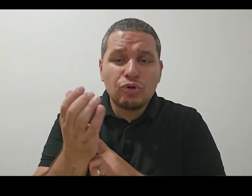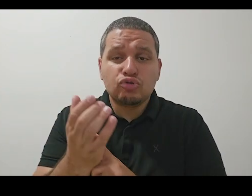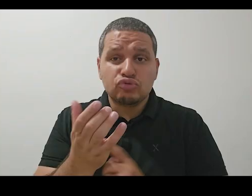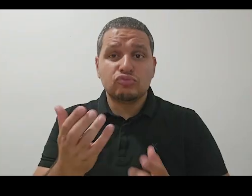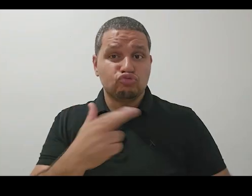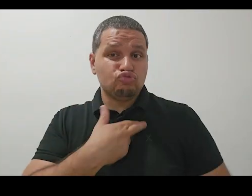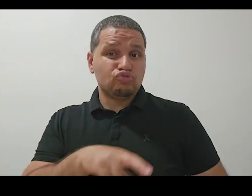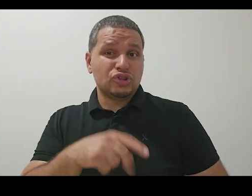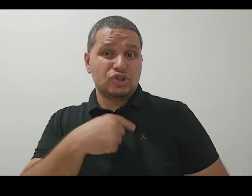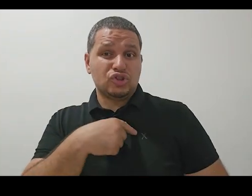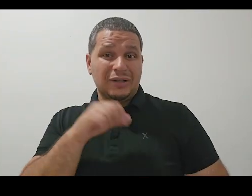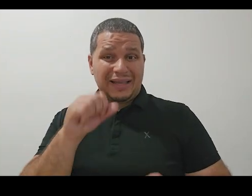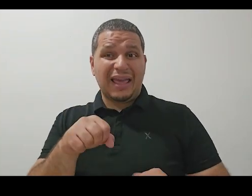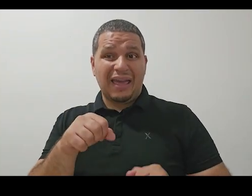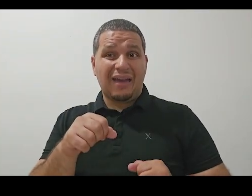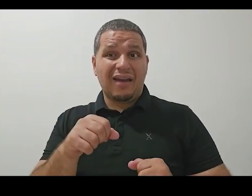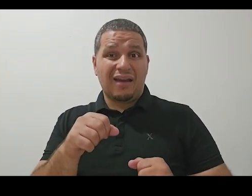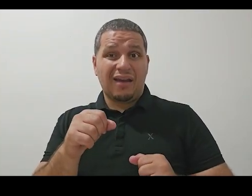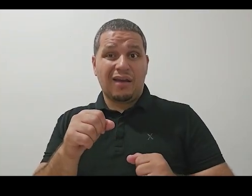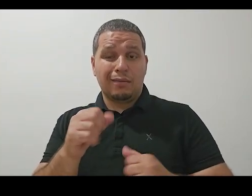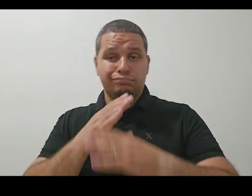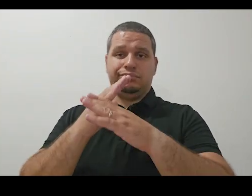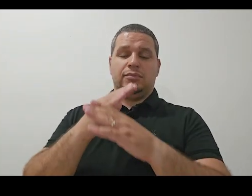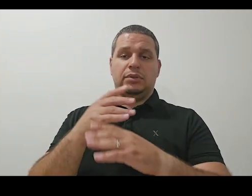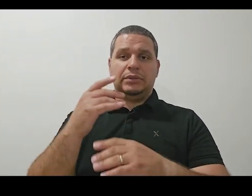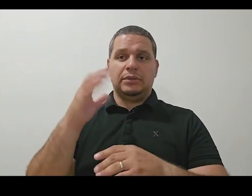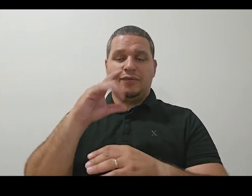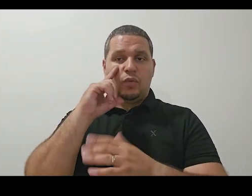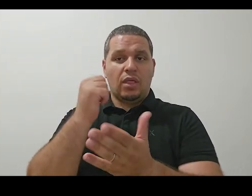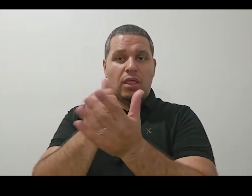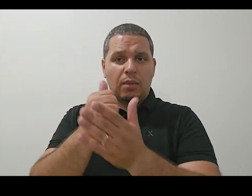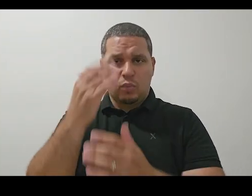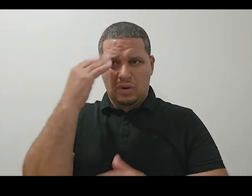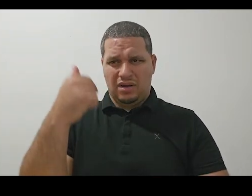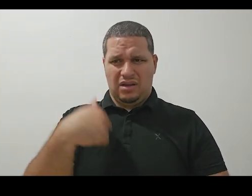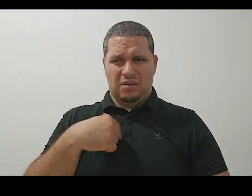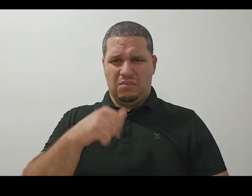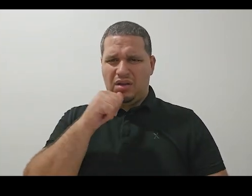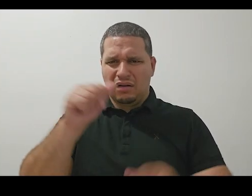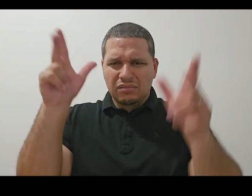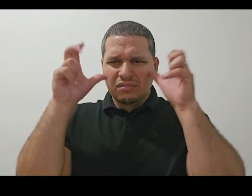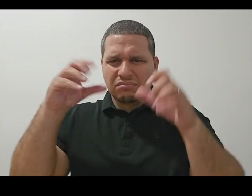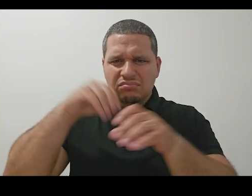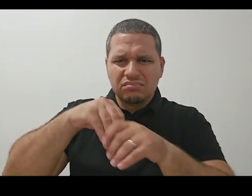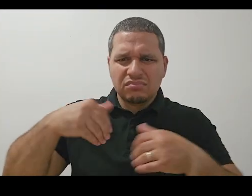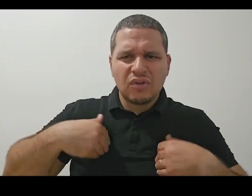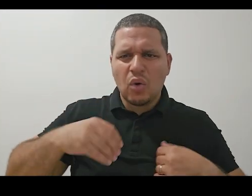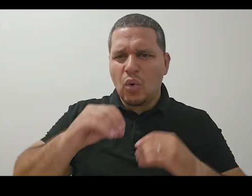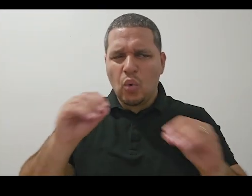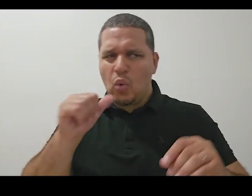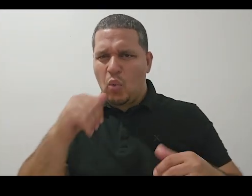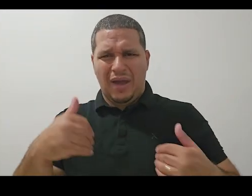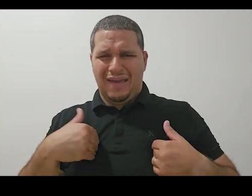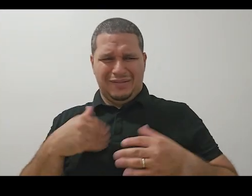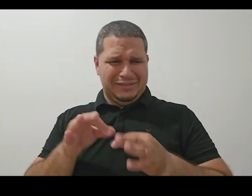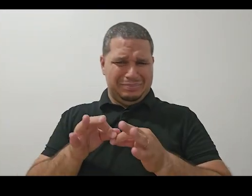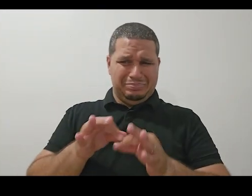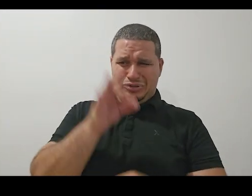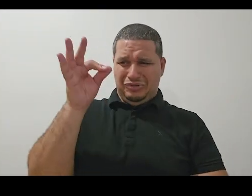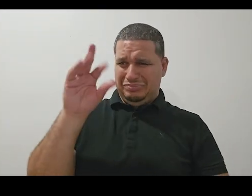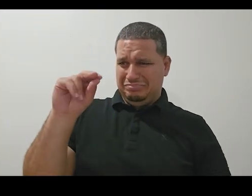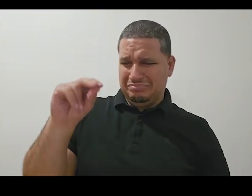can stop somebody from seeking the help that they need. Why? I'm not demon possessed. Why? I don't have